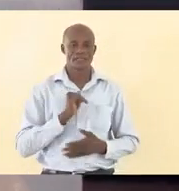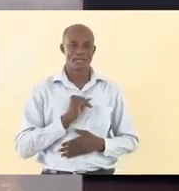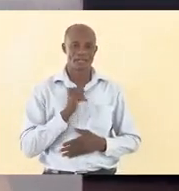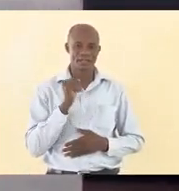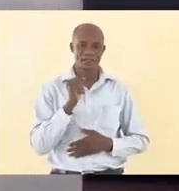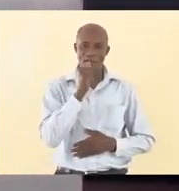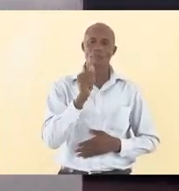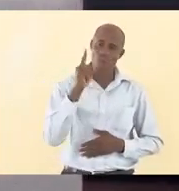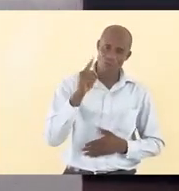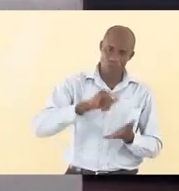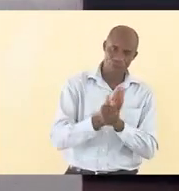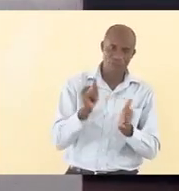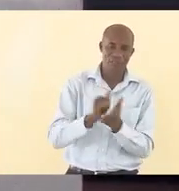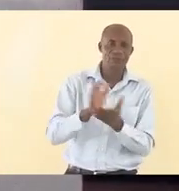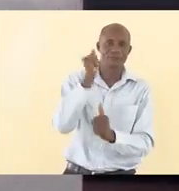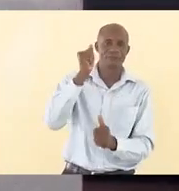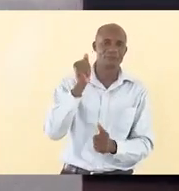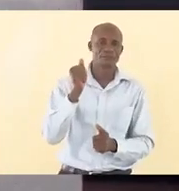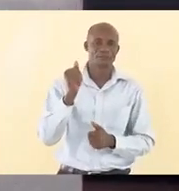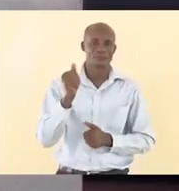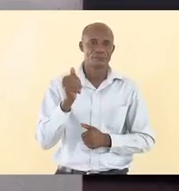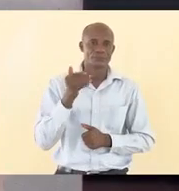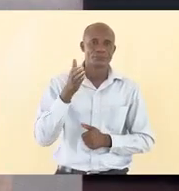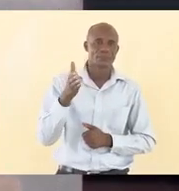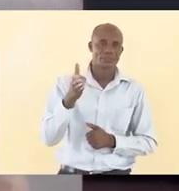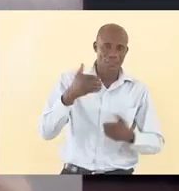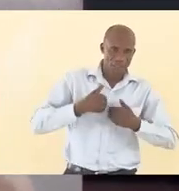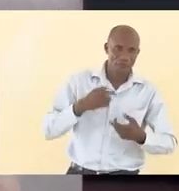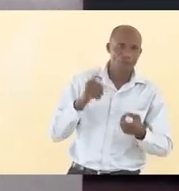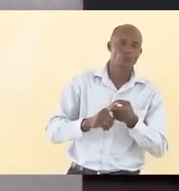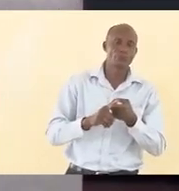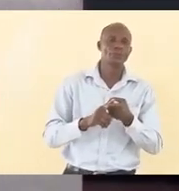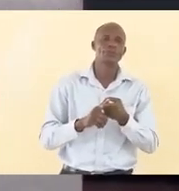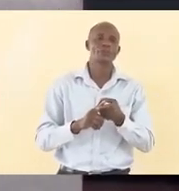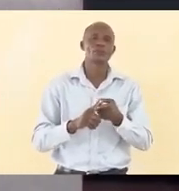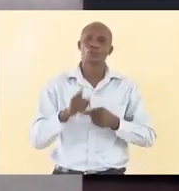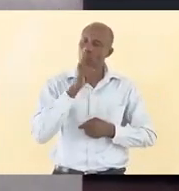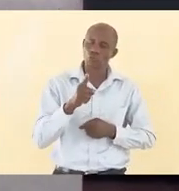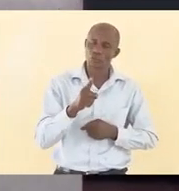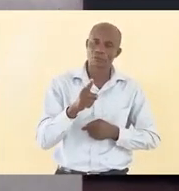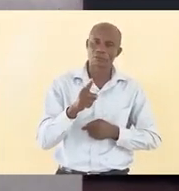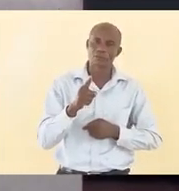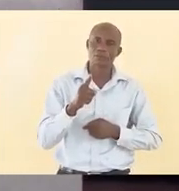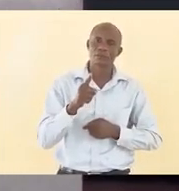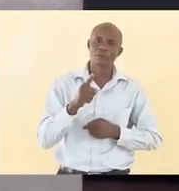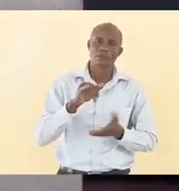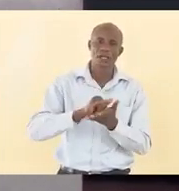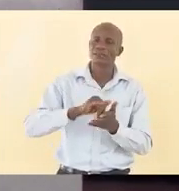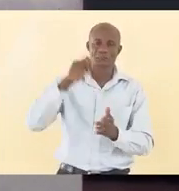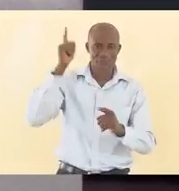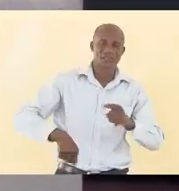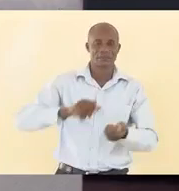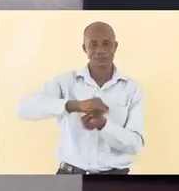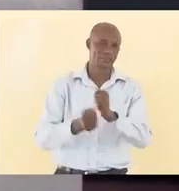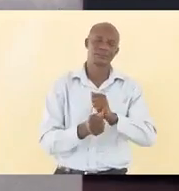I am one of those who believe that there has to be certain immutable truths. Certain